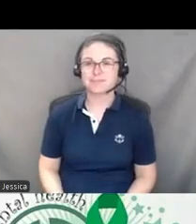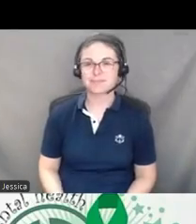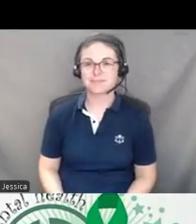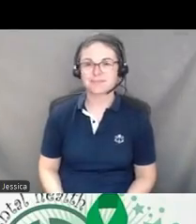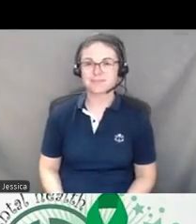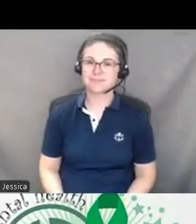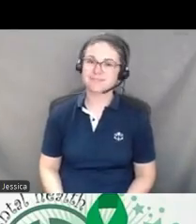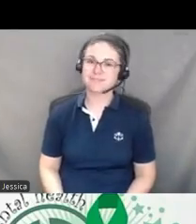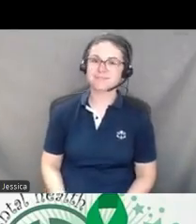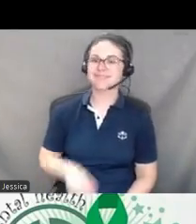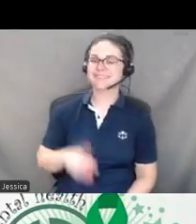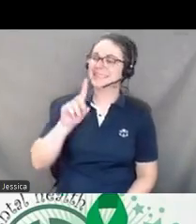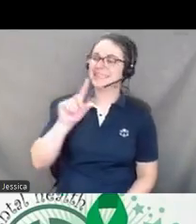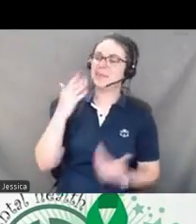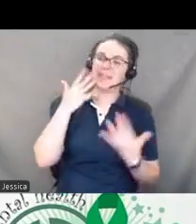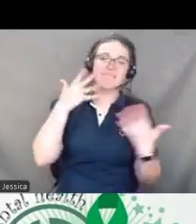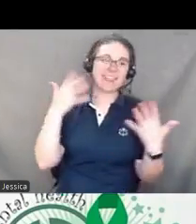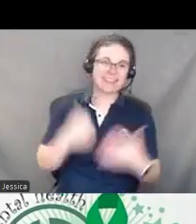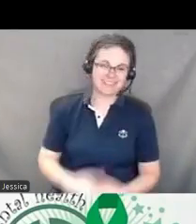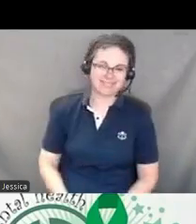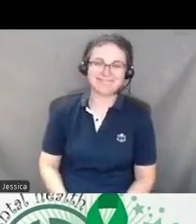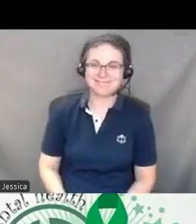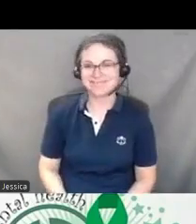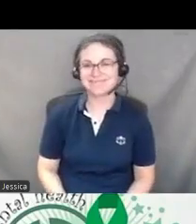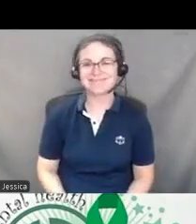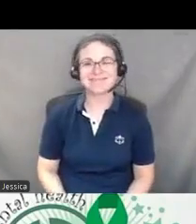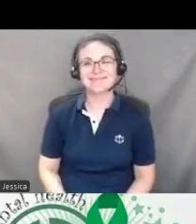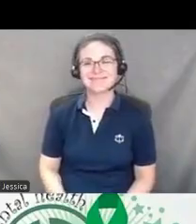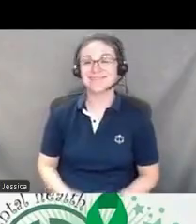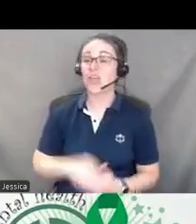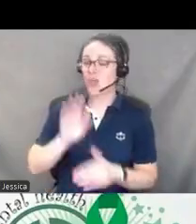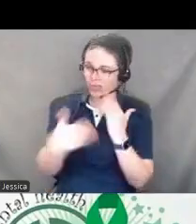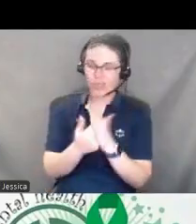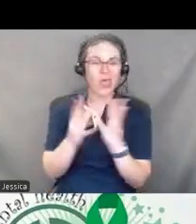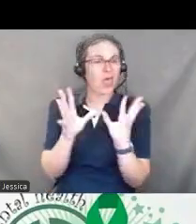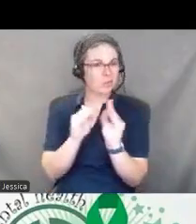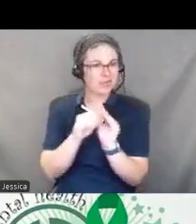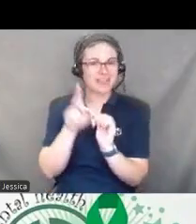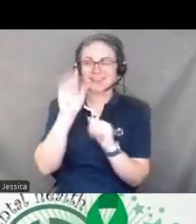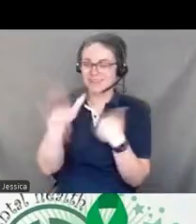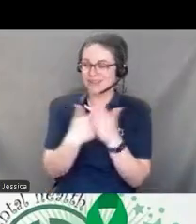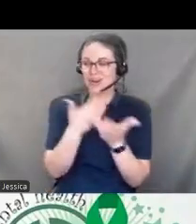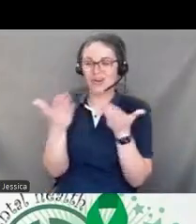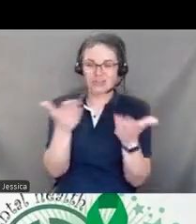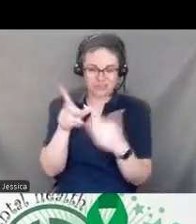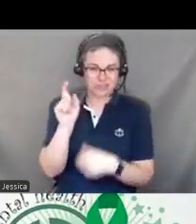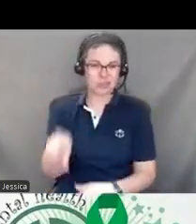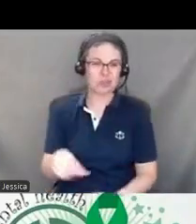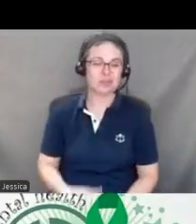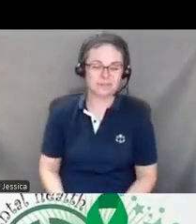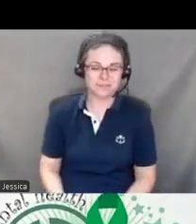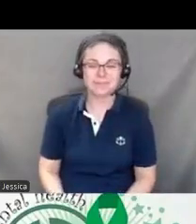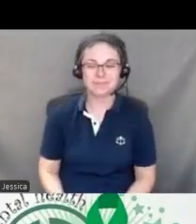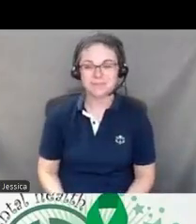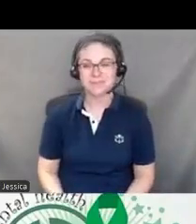could say it's just disability friendly. Yeah, as all meetings should be and all services should be. Absolutely, absolutely.